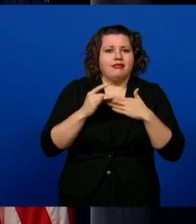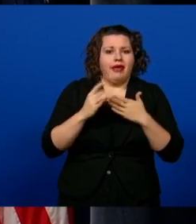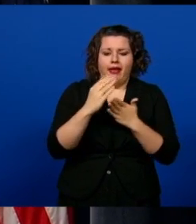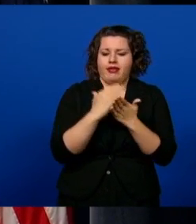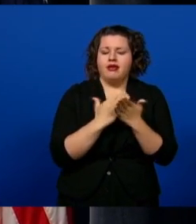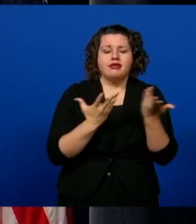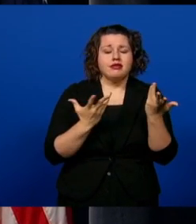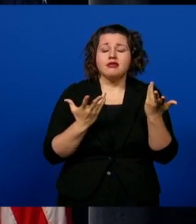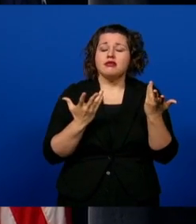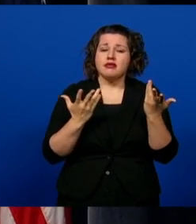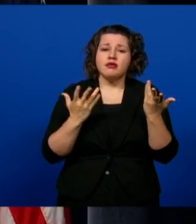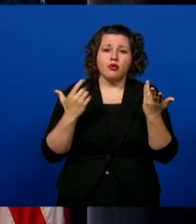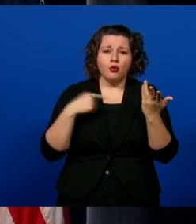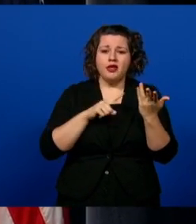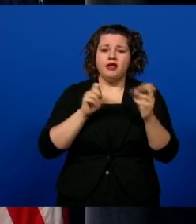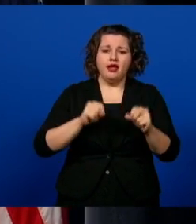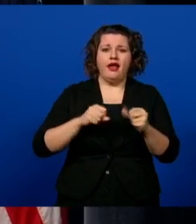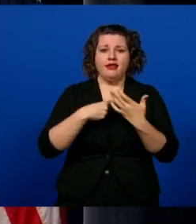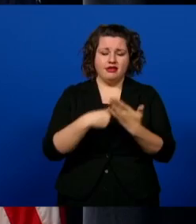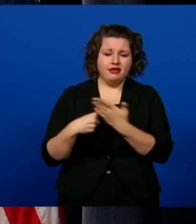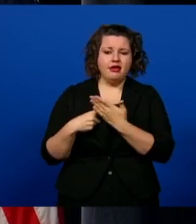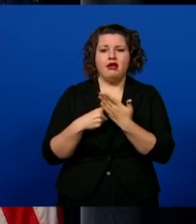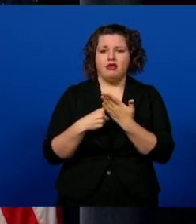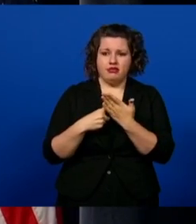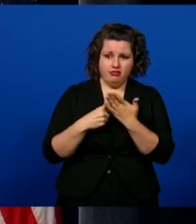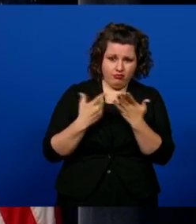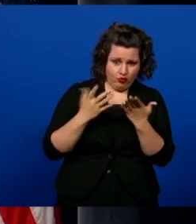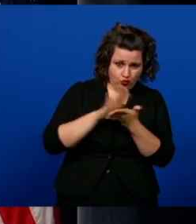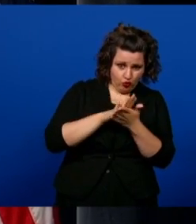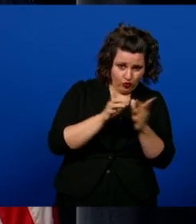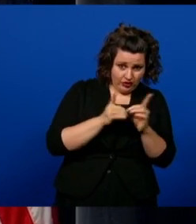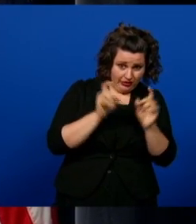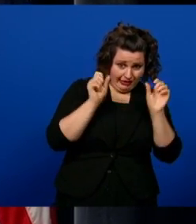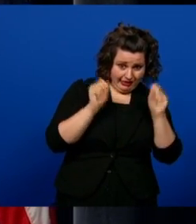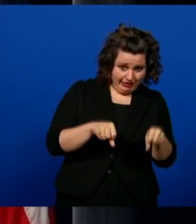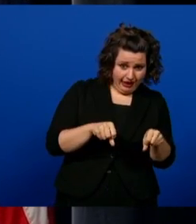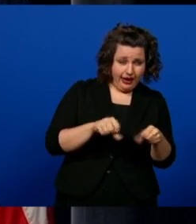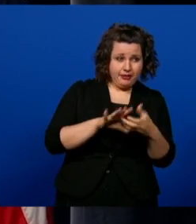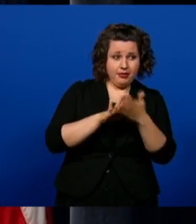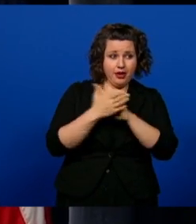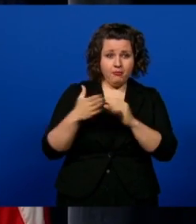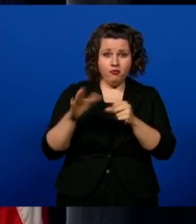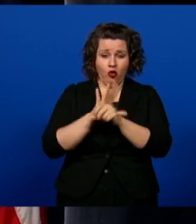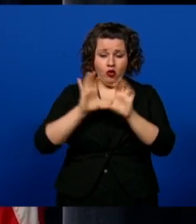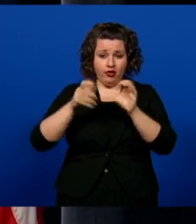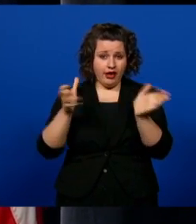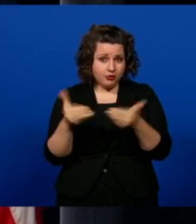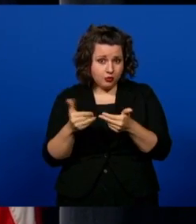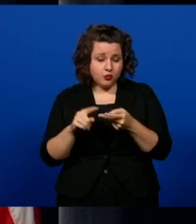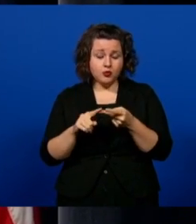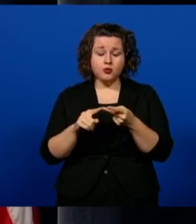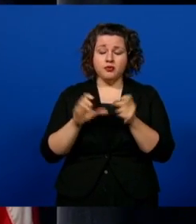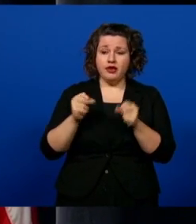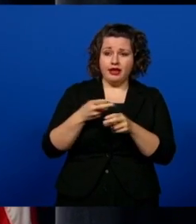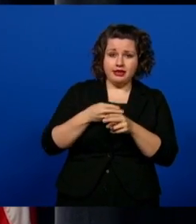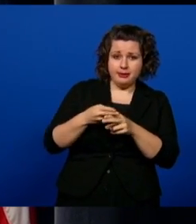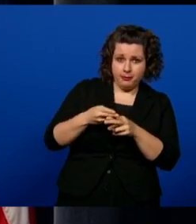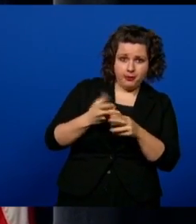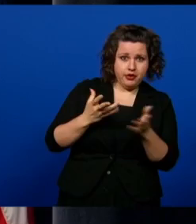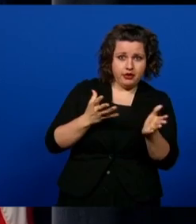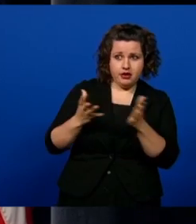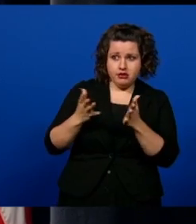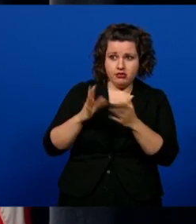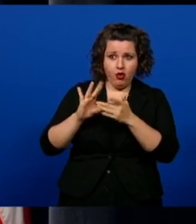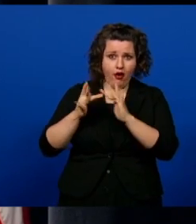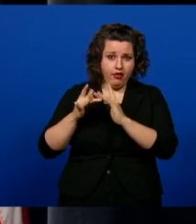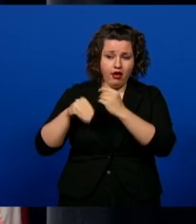the further discussion on whether a school district can move to a classroom, going temporarily to online, or